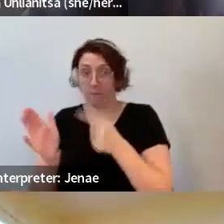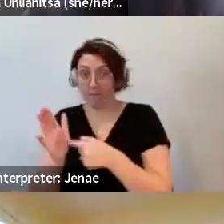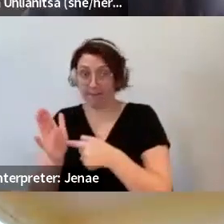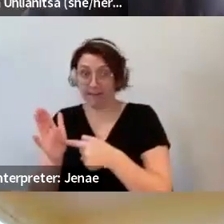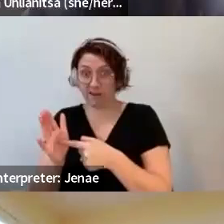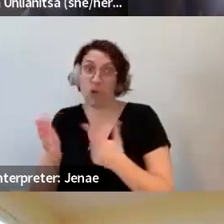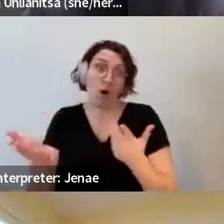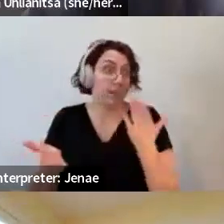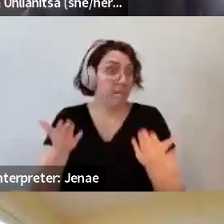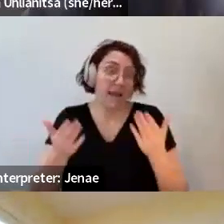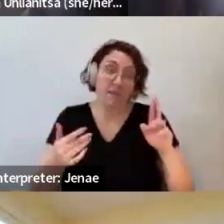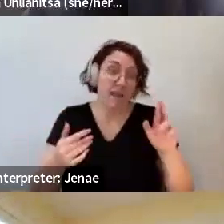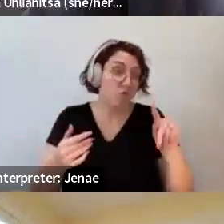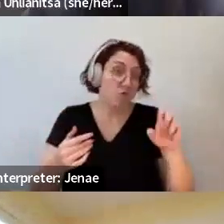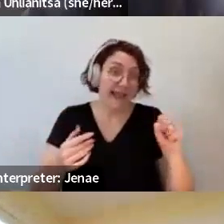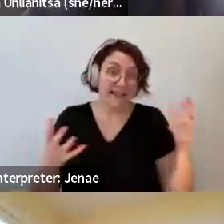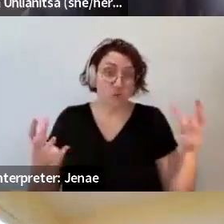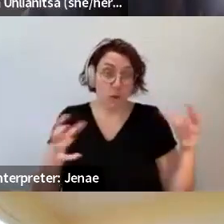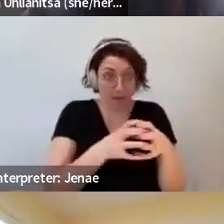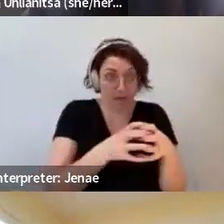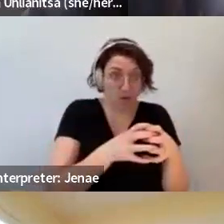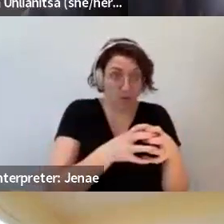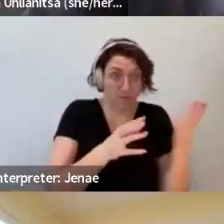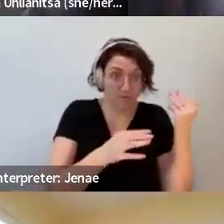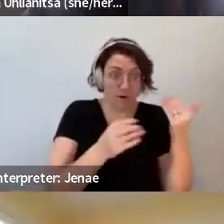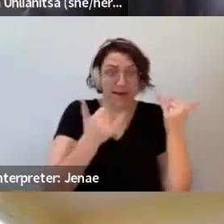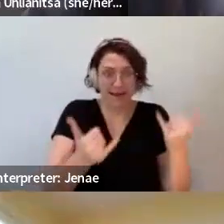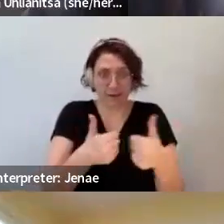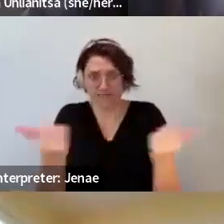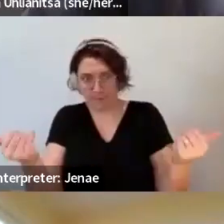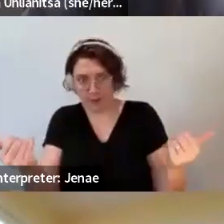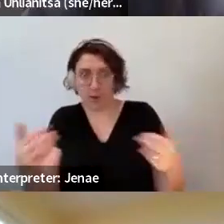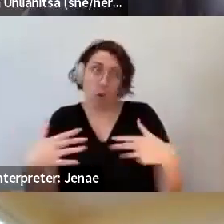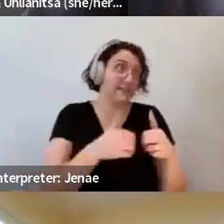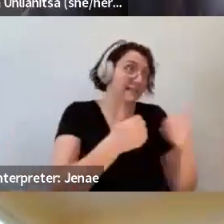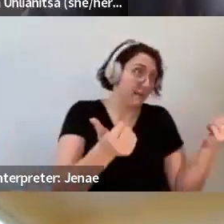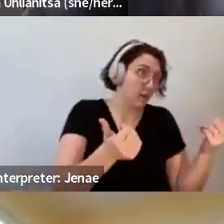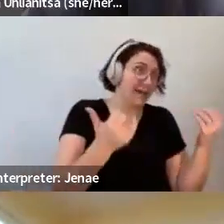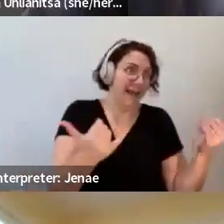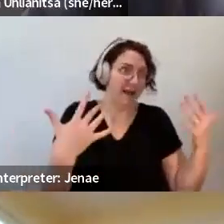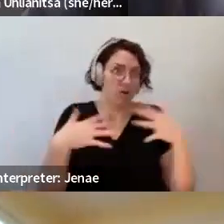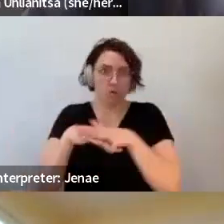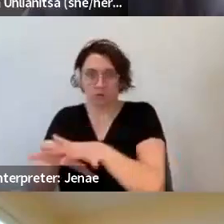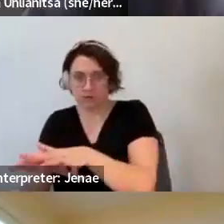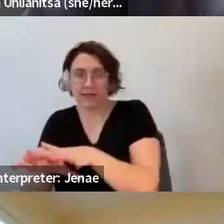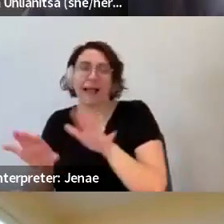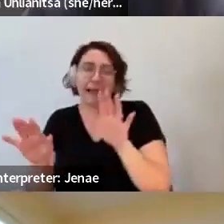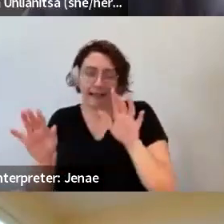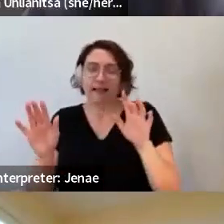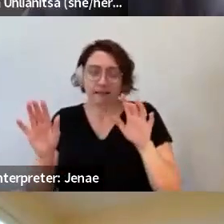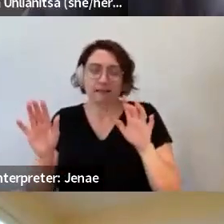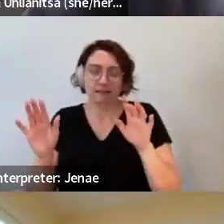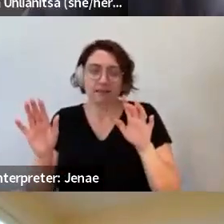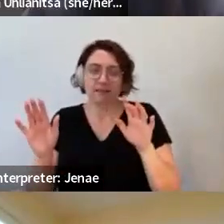your rates were bundled together and now they're separated, or maybe they were separated and now they're brought together, I would really pay